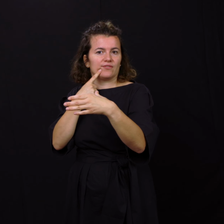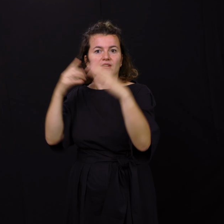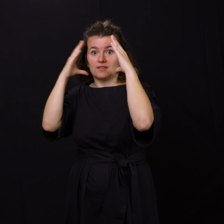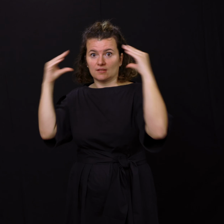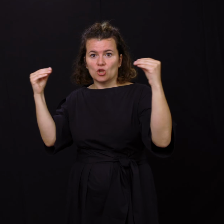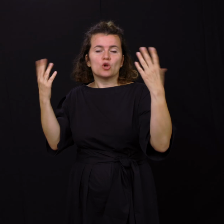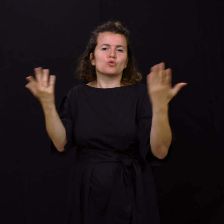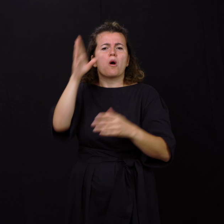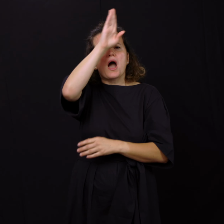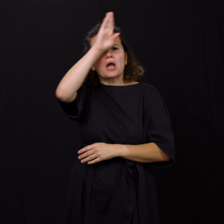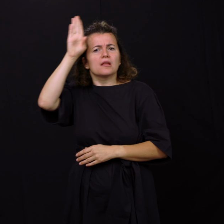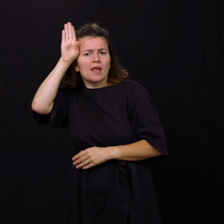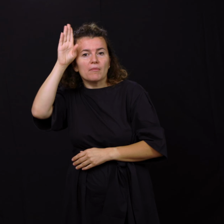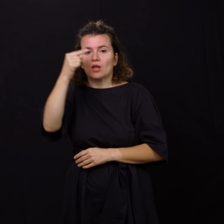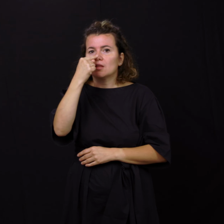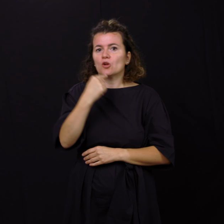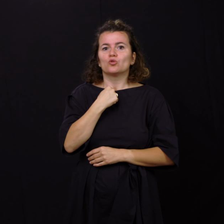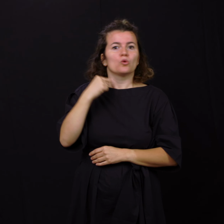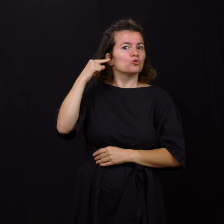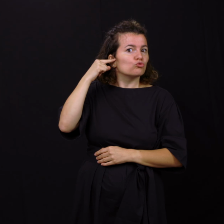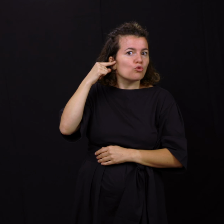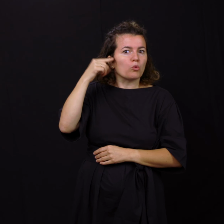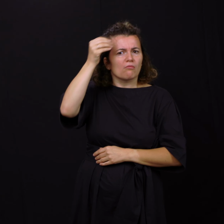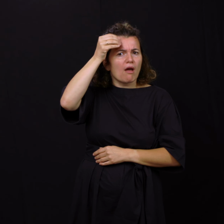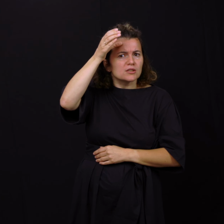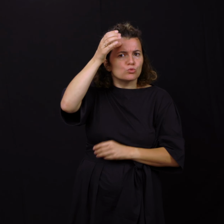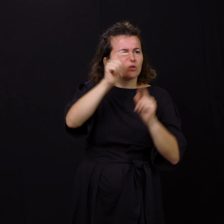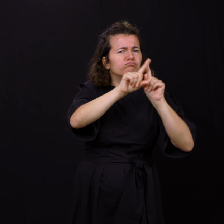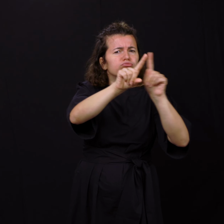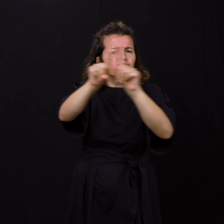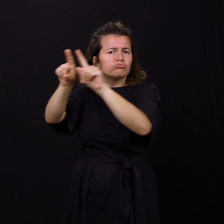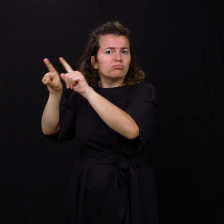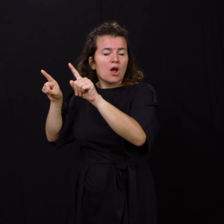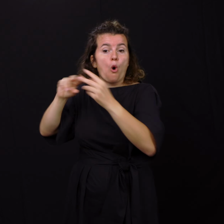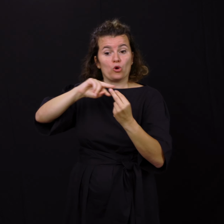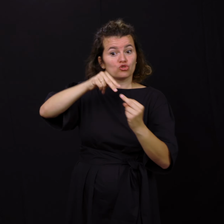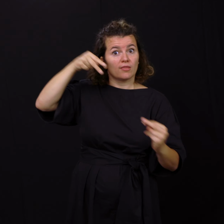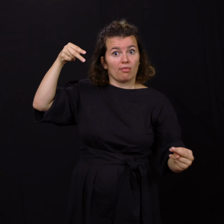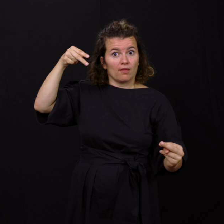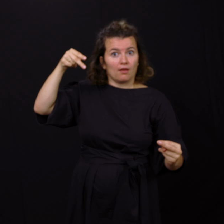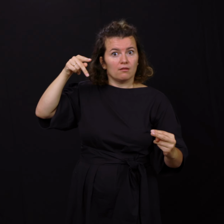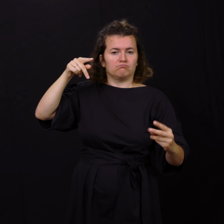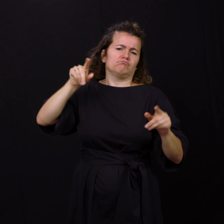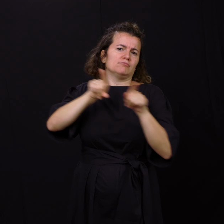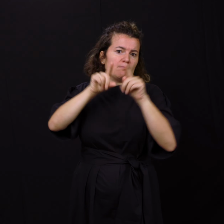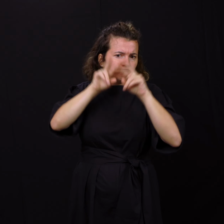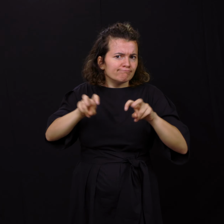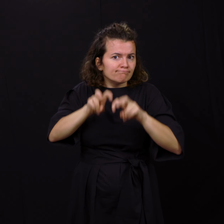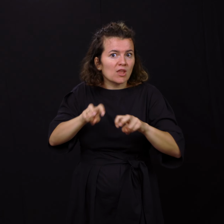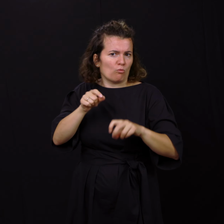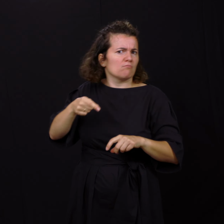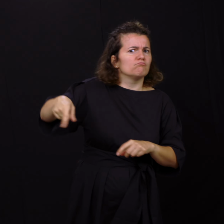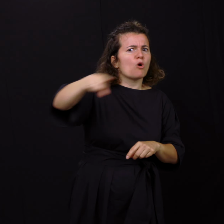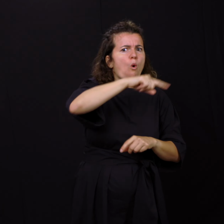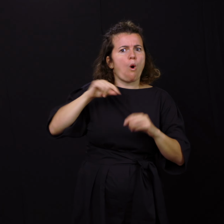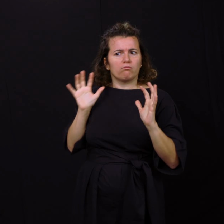academic ENT, ear, nose, and throat, and genetic departments here in the Netherlands. And the aim of that consortium is